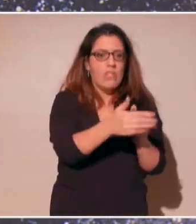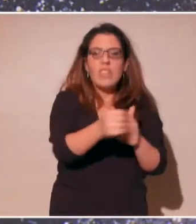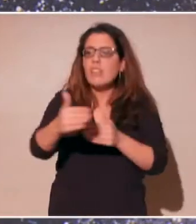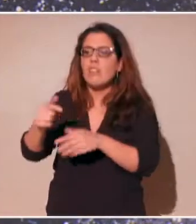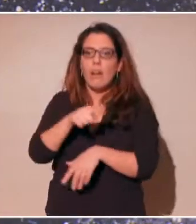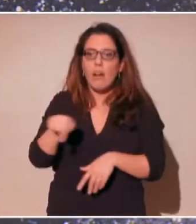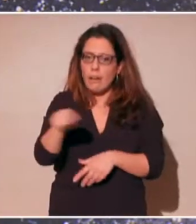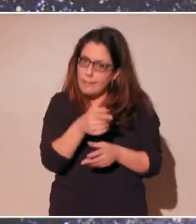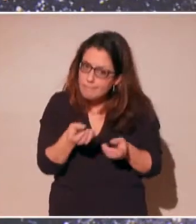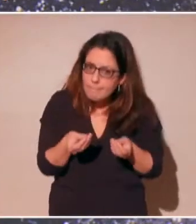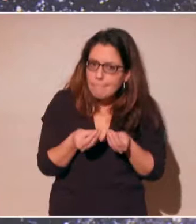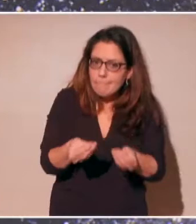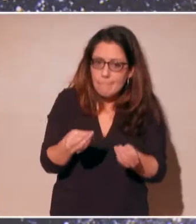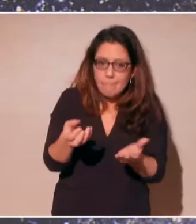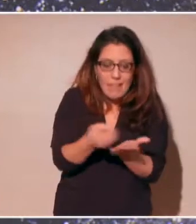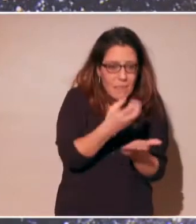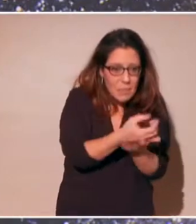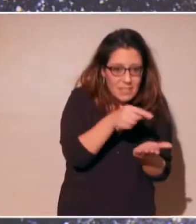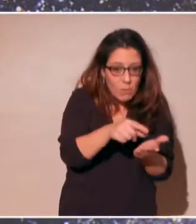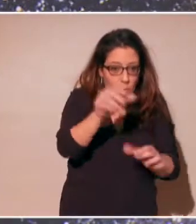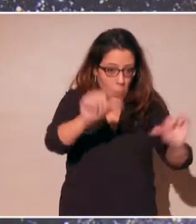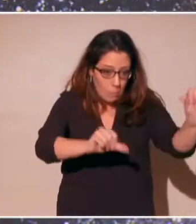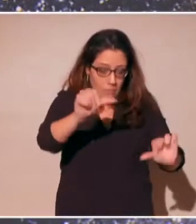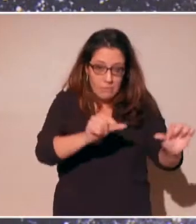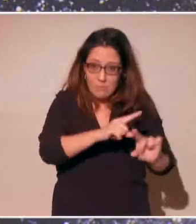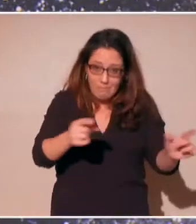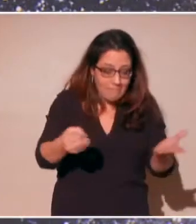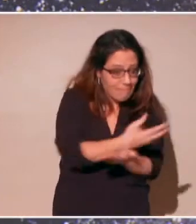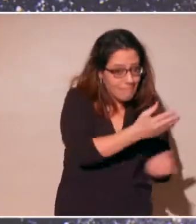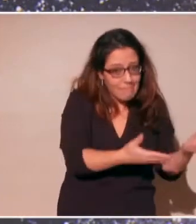convince those areas or sectors to open